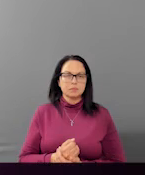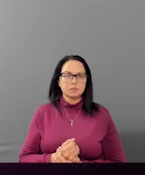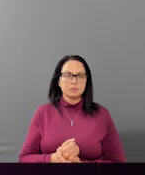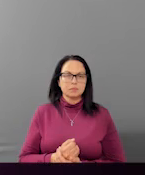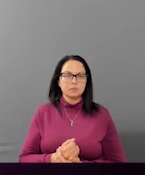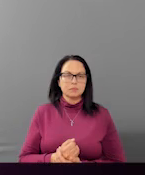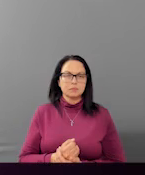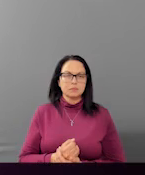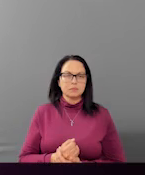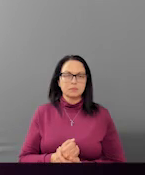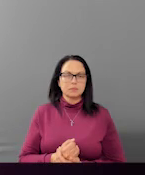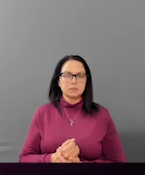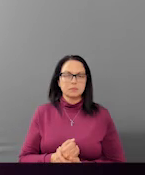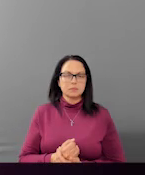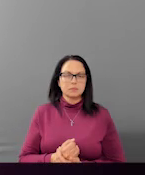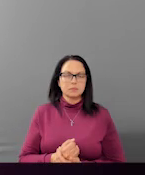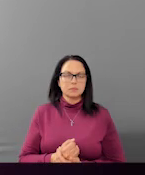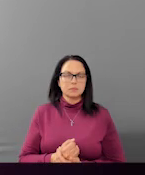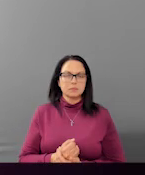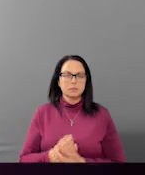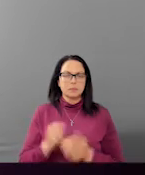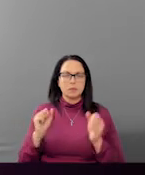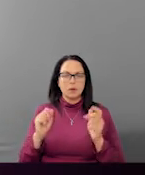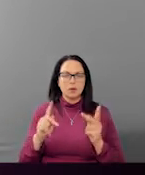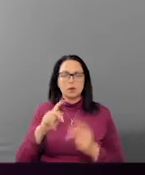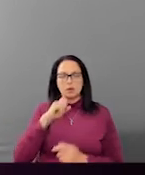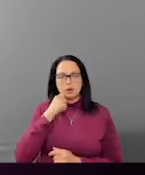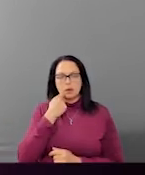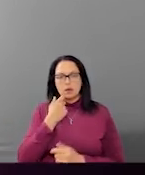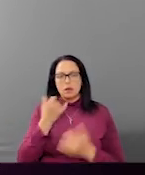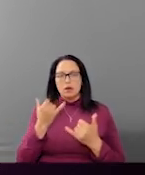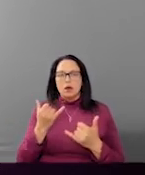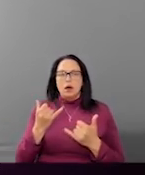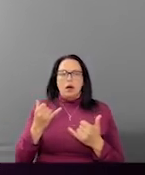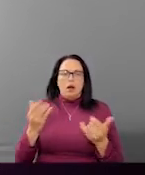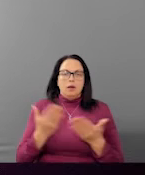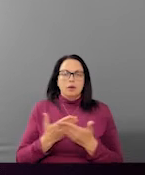back. Cool. So now that we're here,